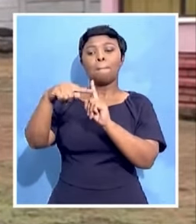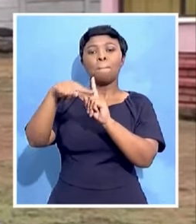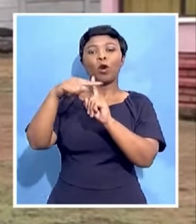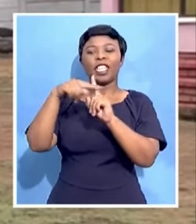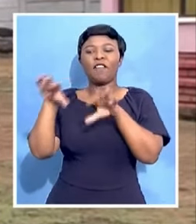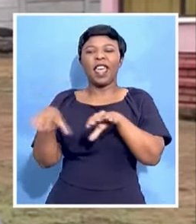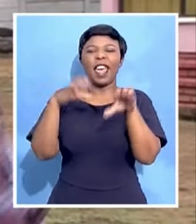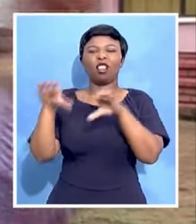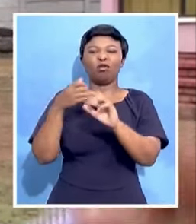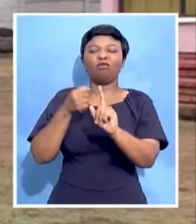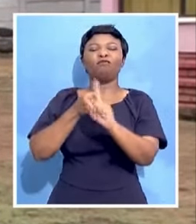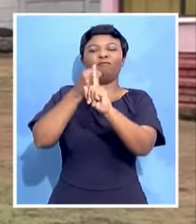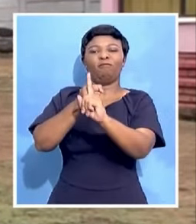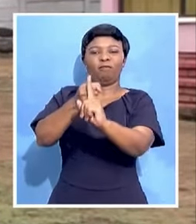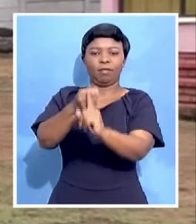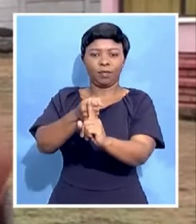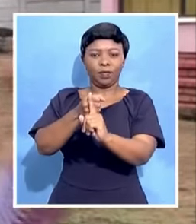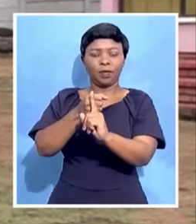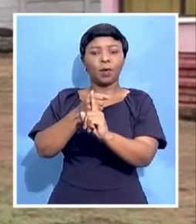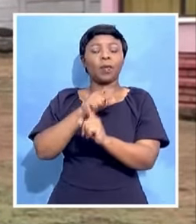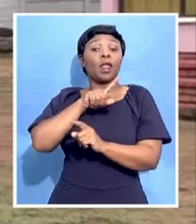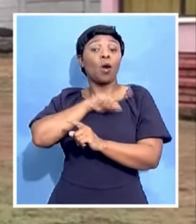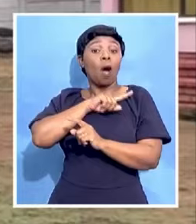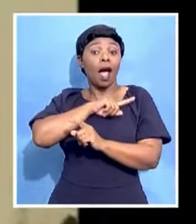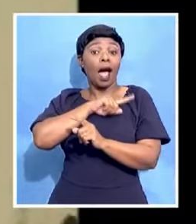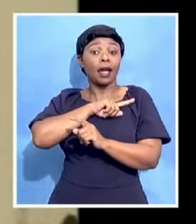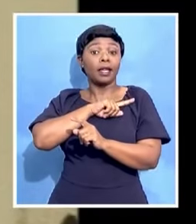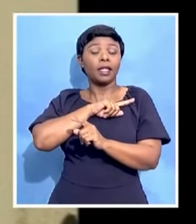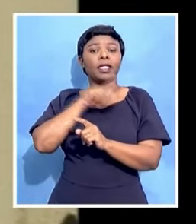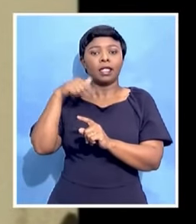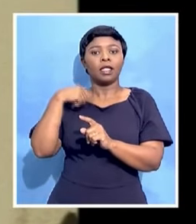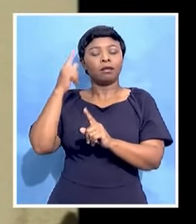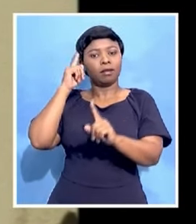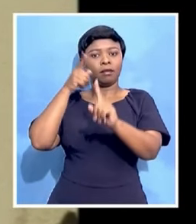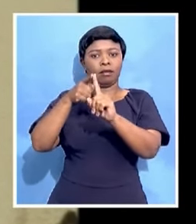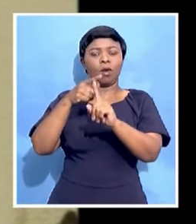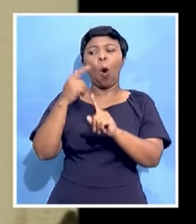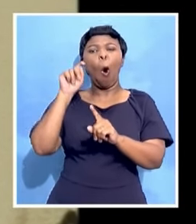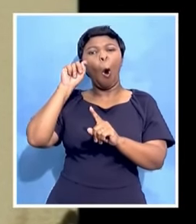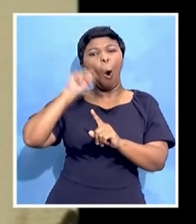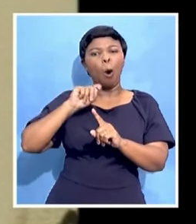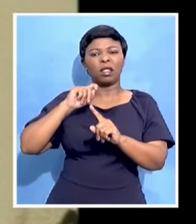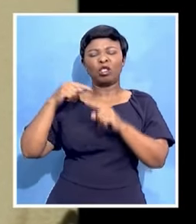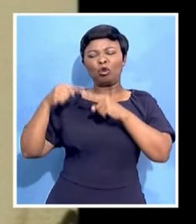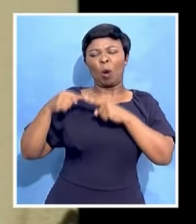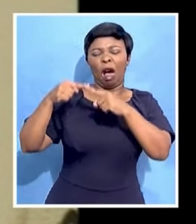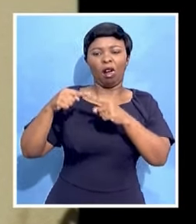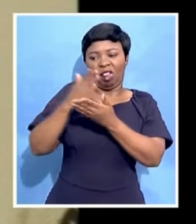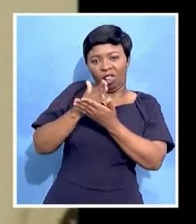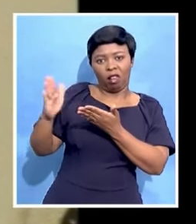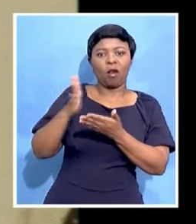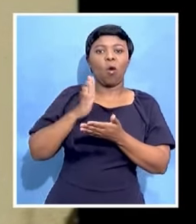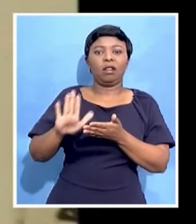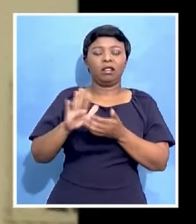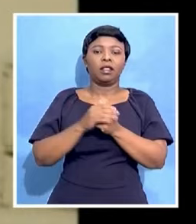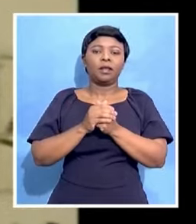to jettison the old forms of struggle. The announcement to take a stand about the unfair pass law